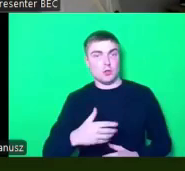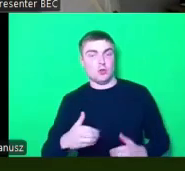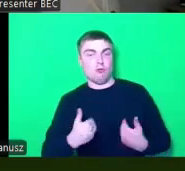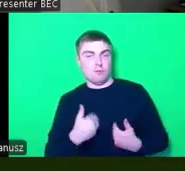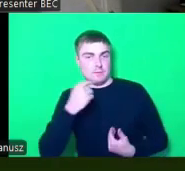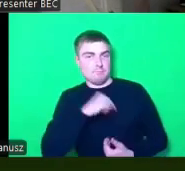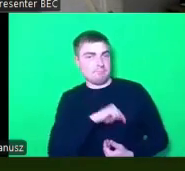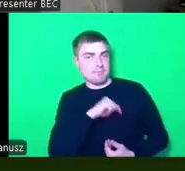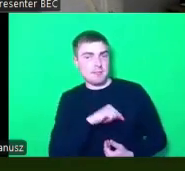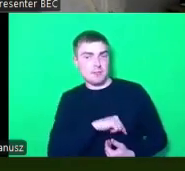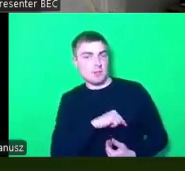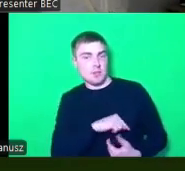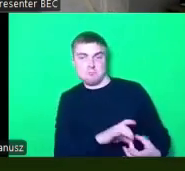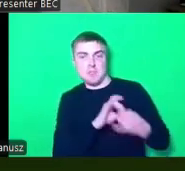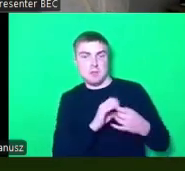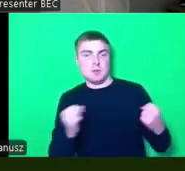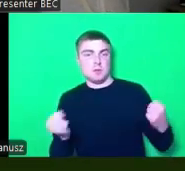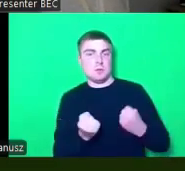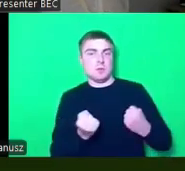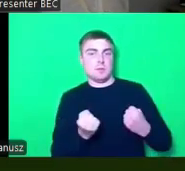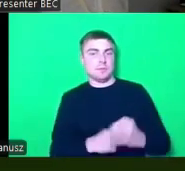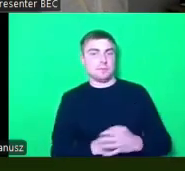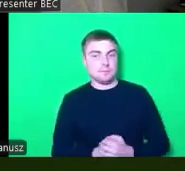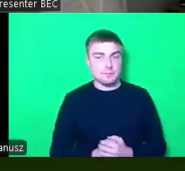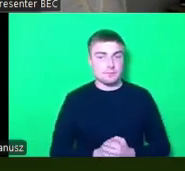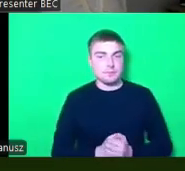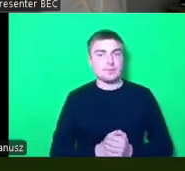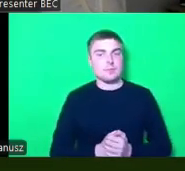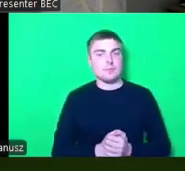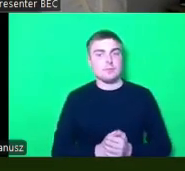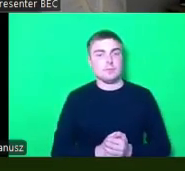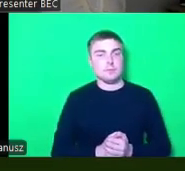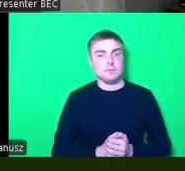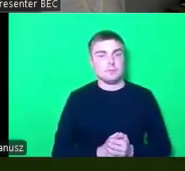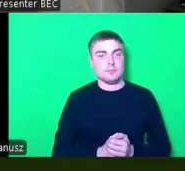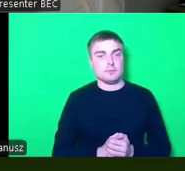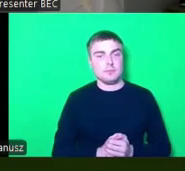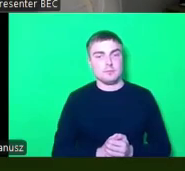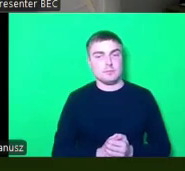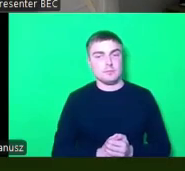absolutely measured tree diversity, but between the perceived